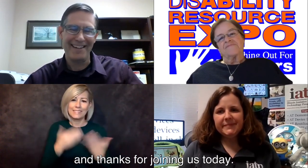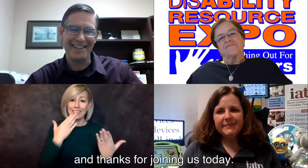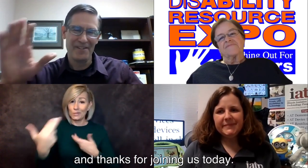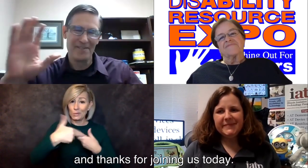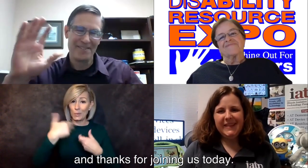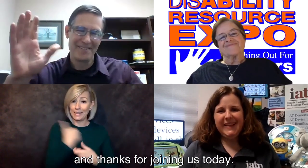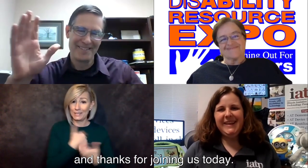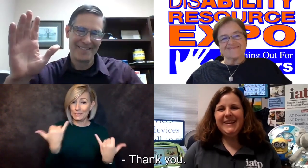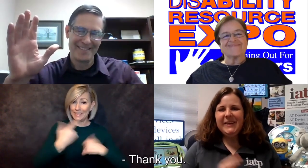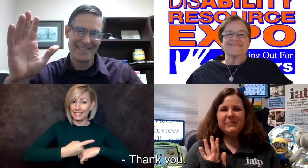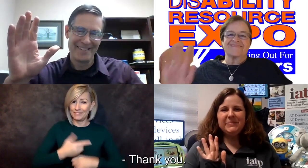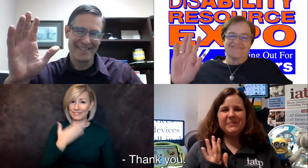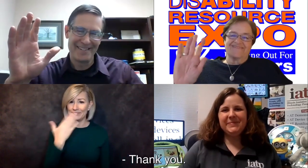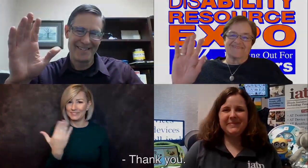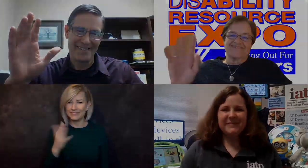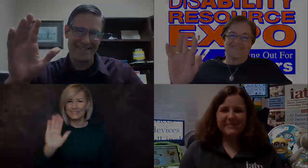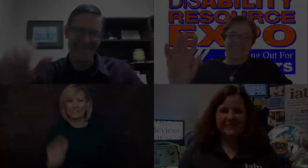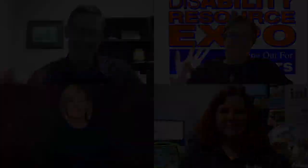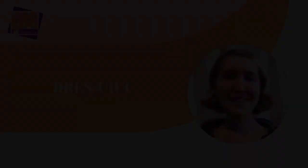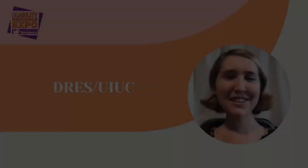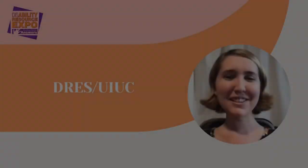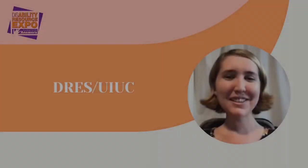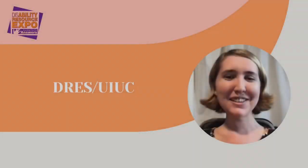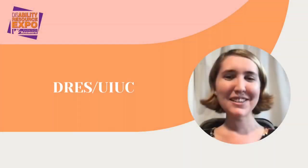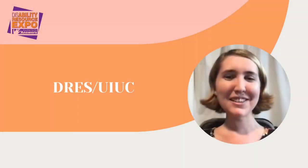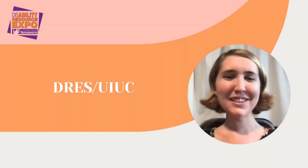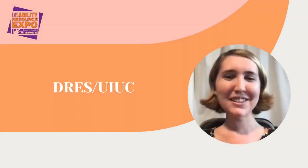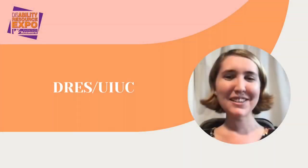today. Thank you. Thank